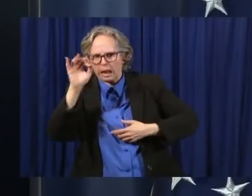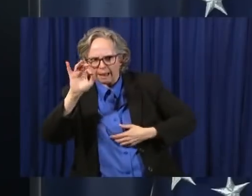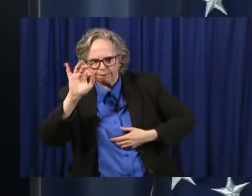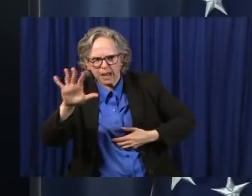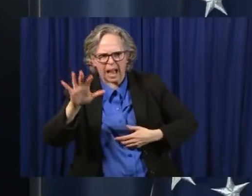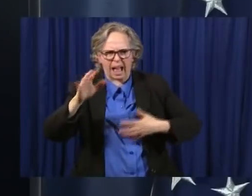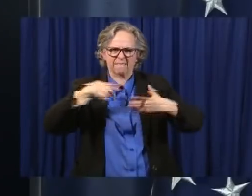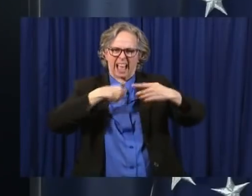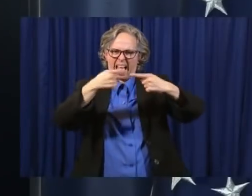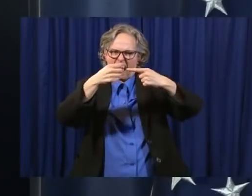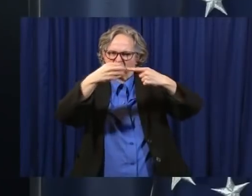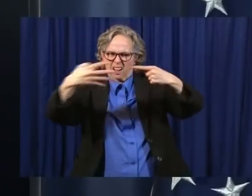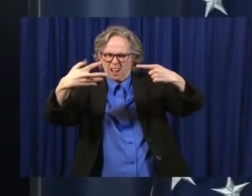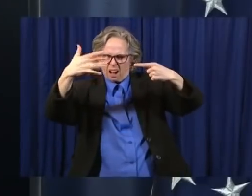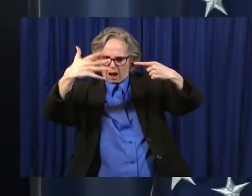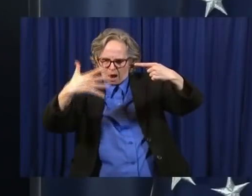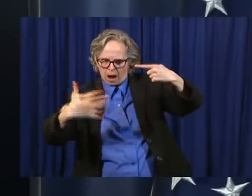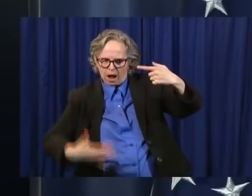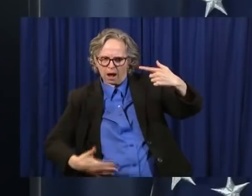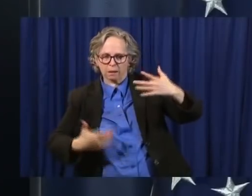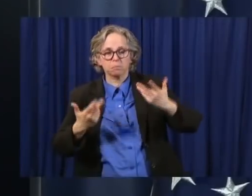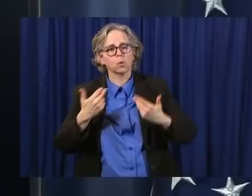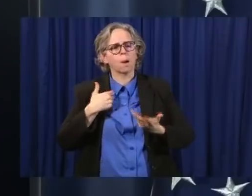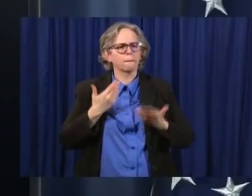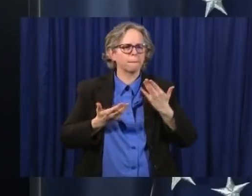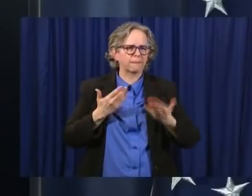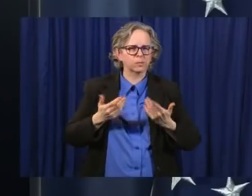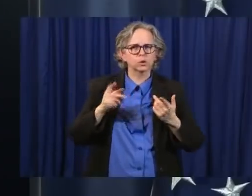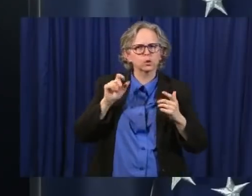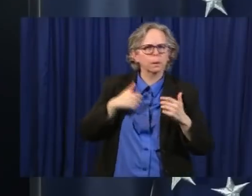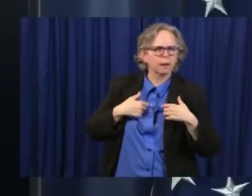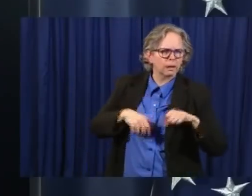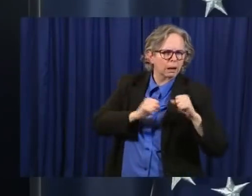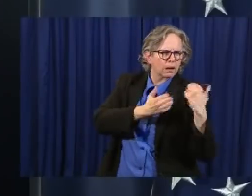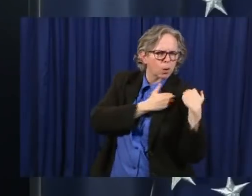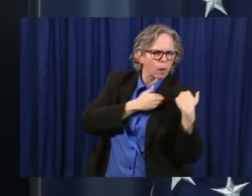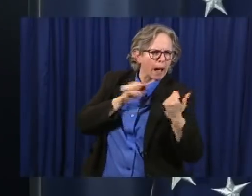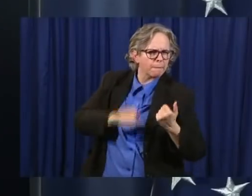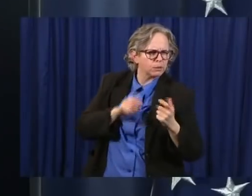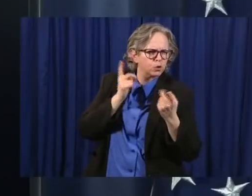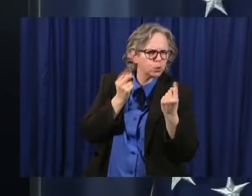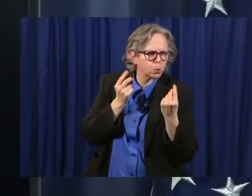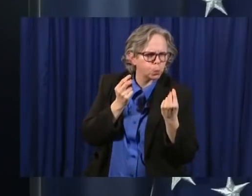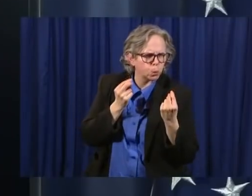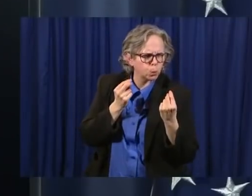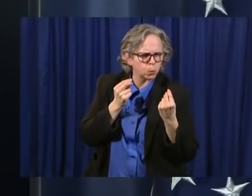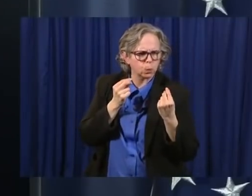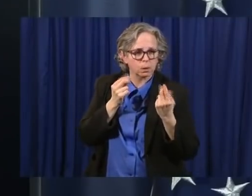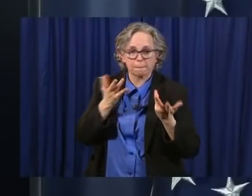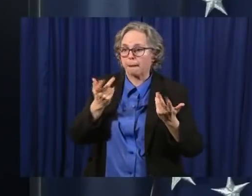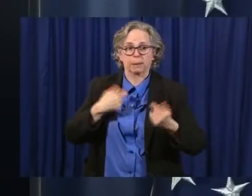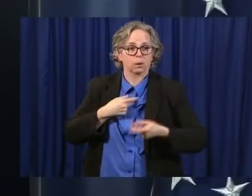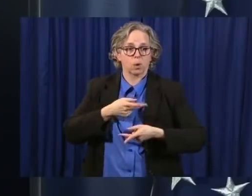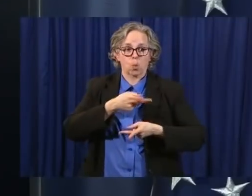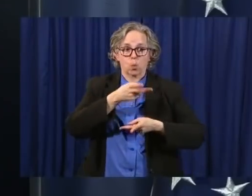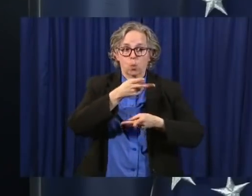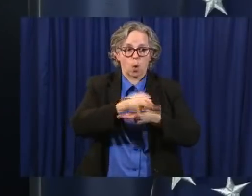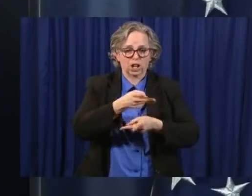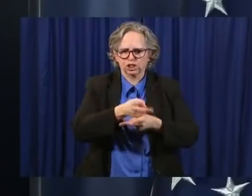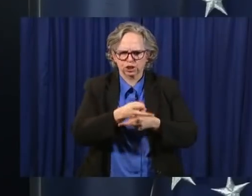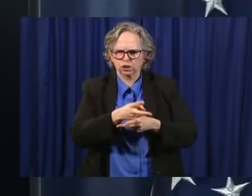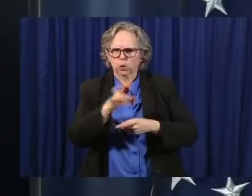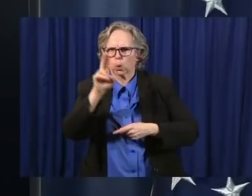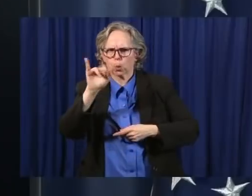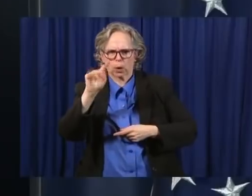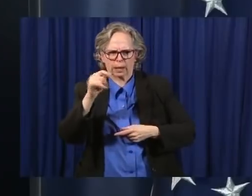right? Or I might just be a correction officer who is watching a unit. At that point, I